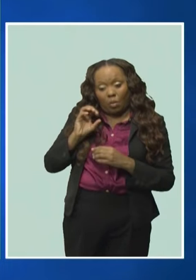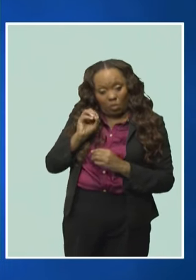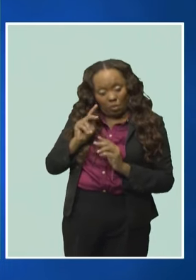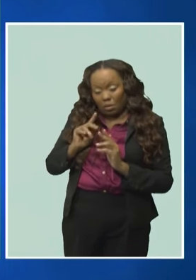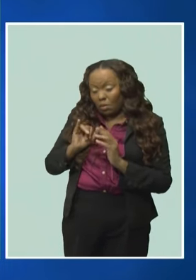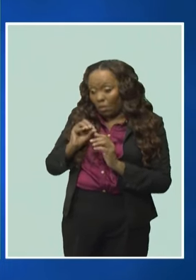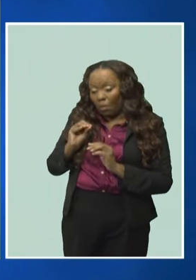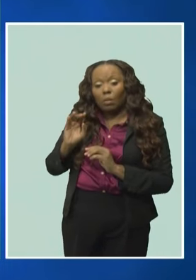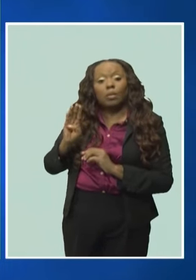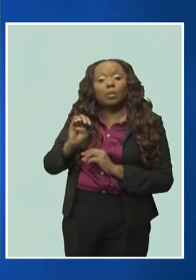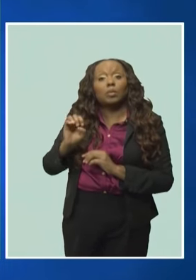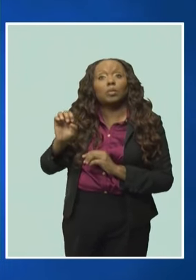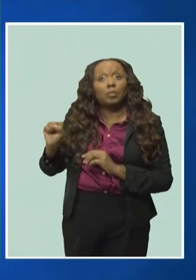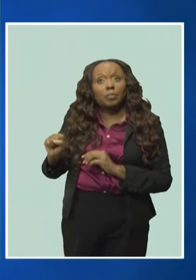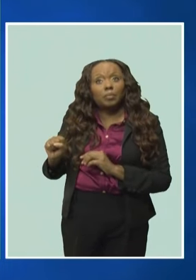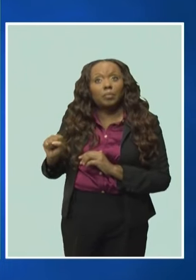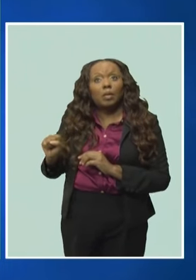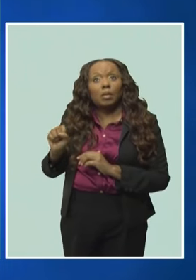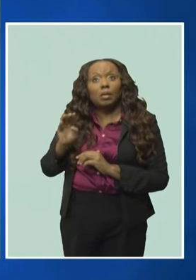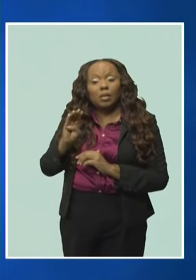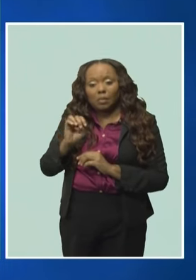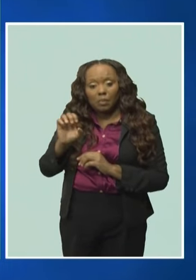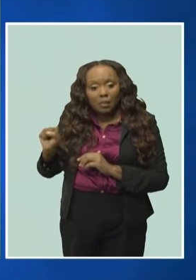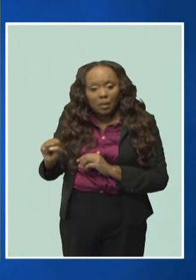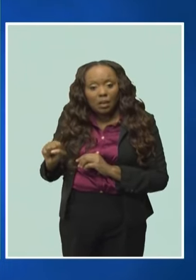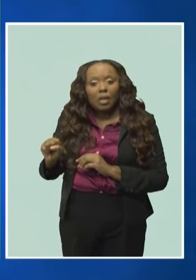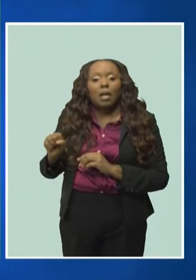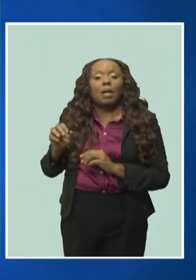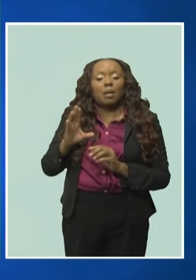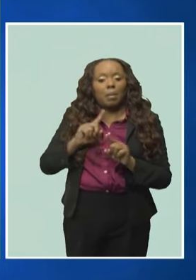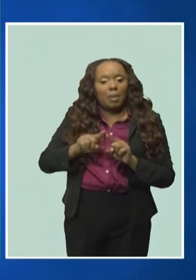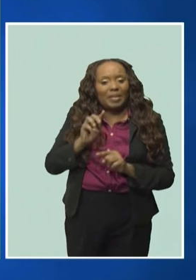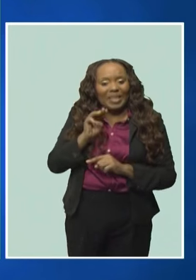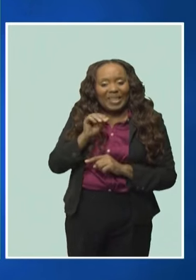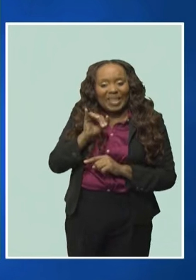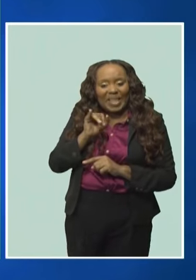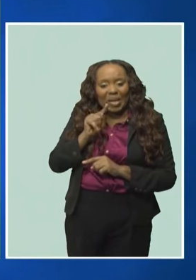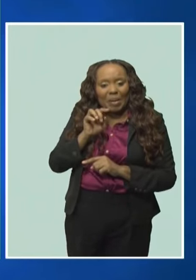being cleanly, okay? So they clean themselves well.